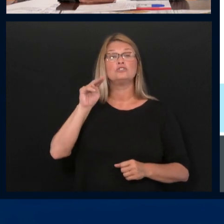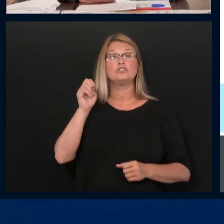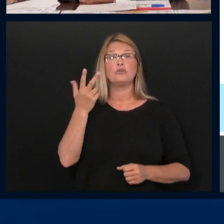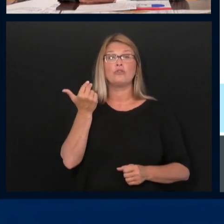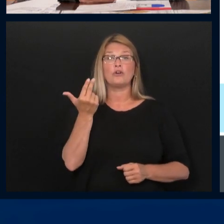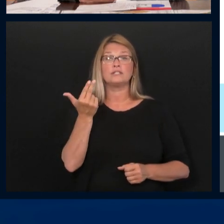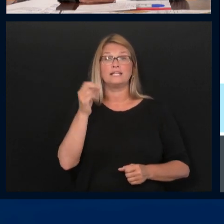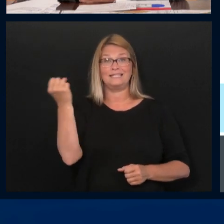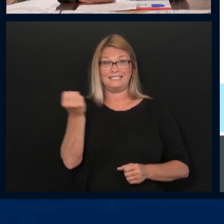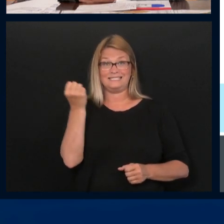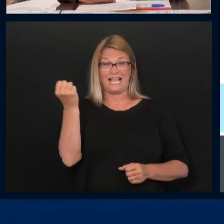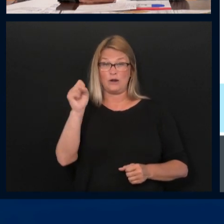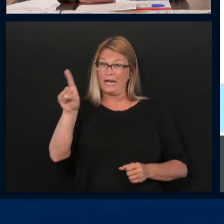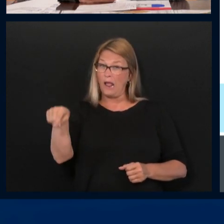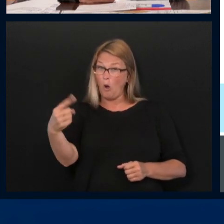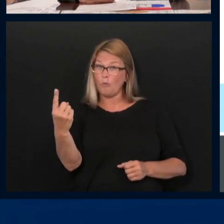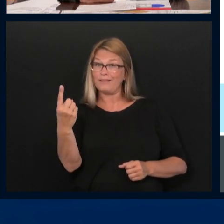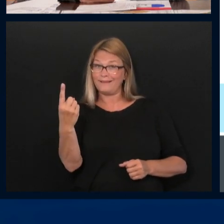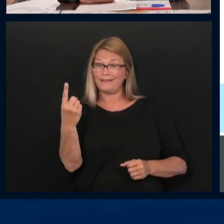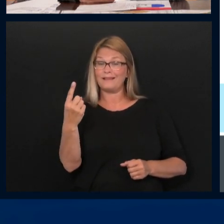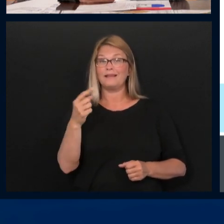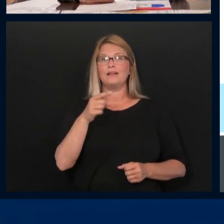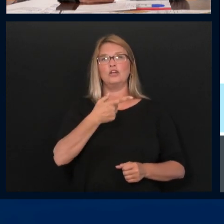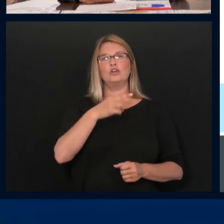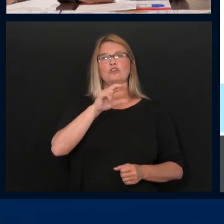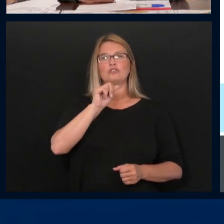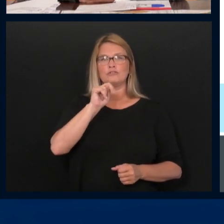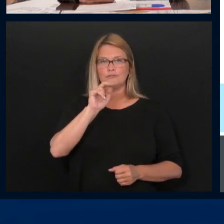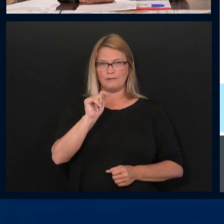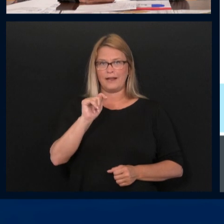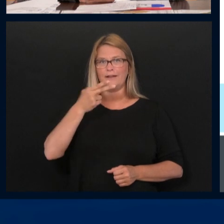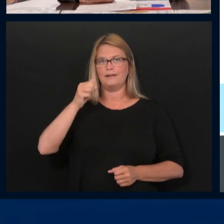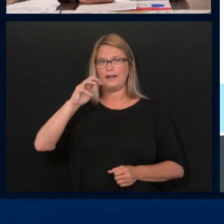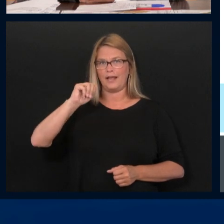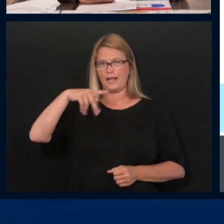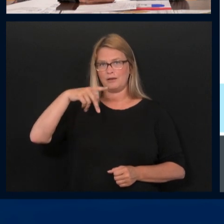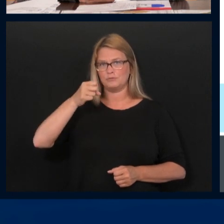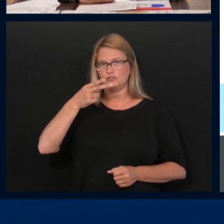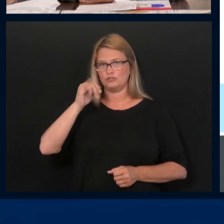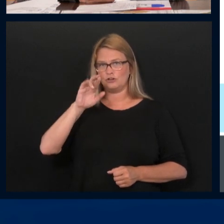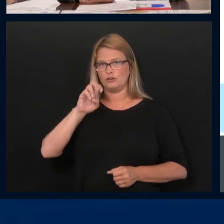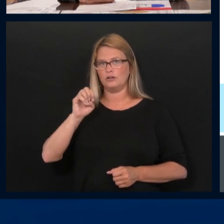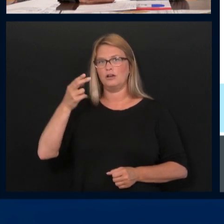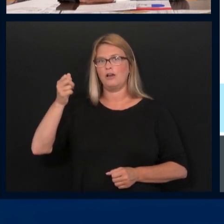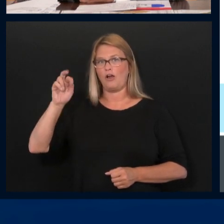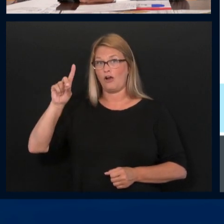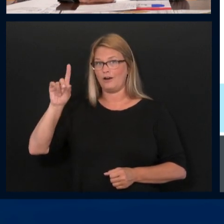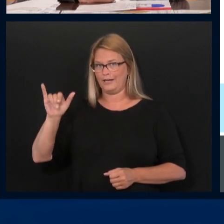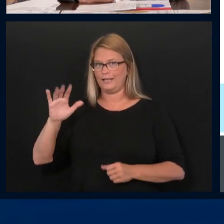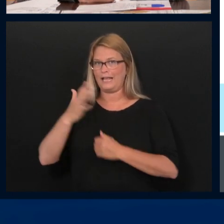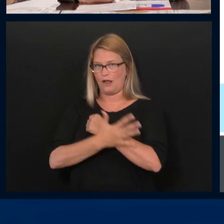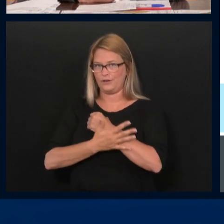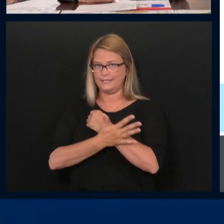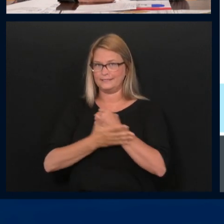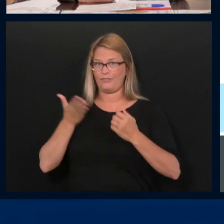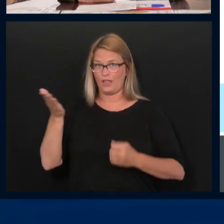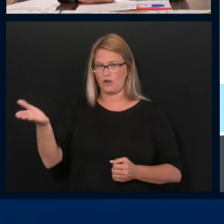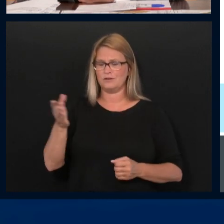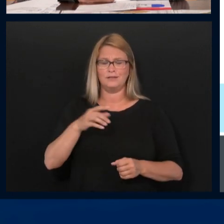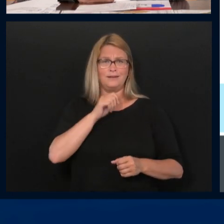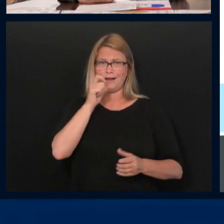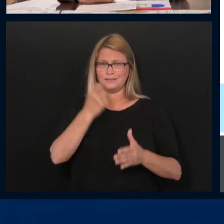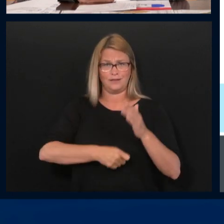on Saturday only, in Grant, Hampshire, and Hardy counties. And so come out, won't cost you a